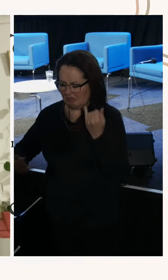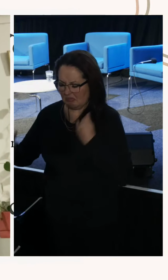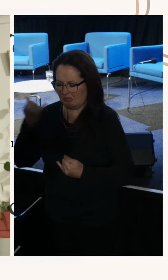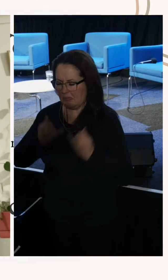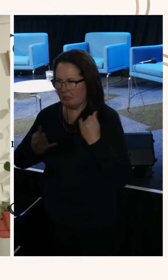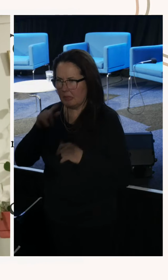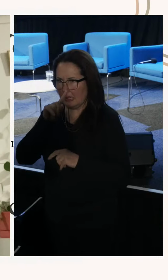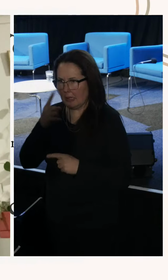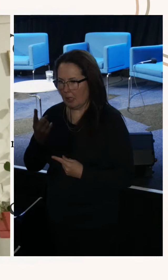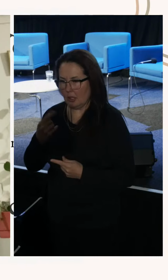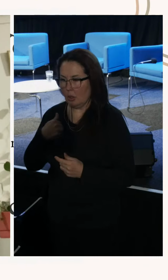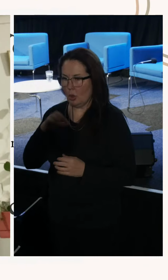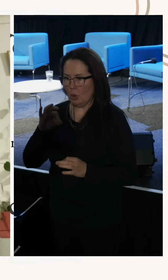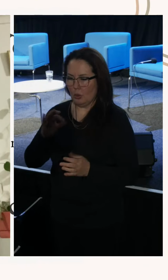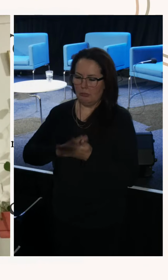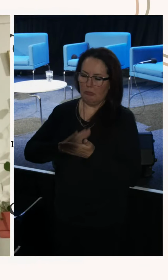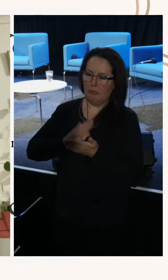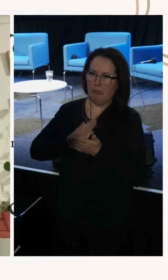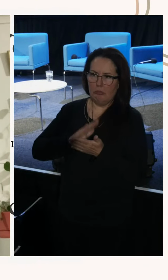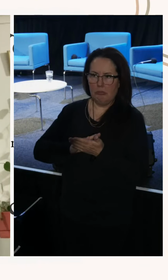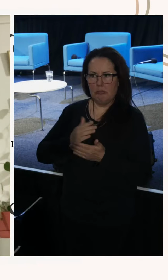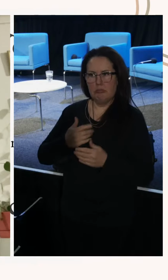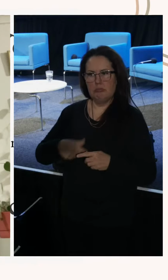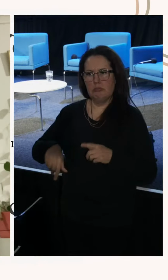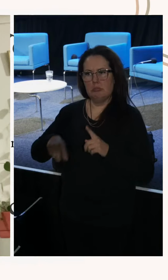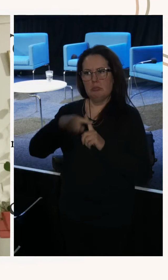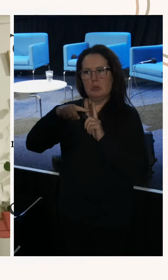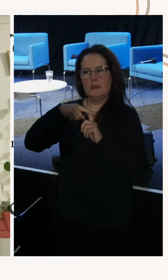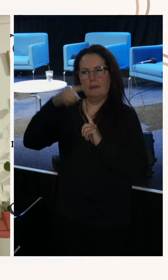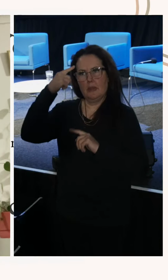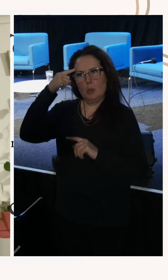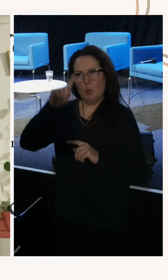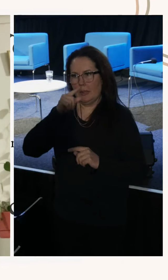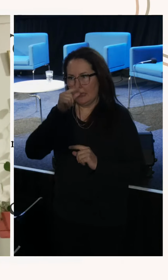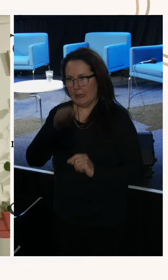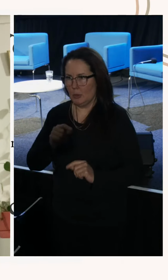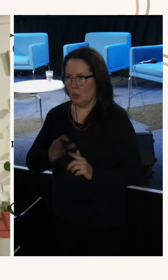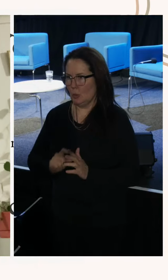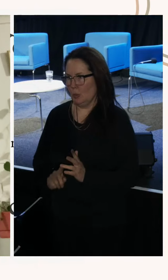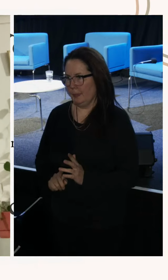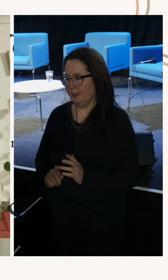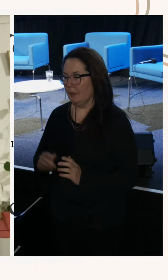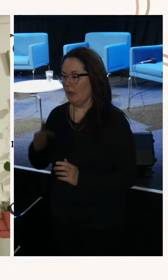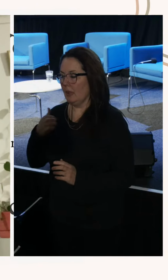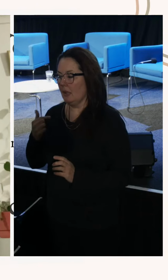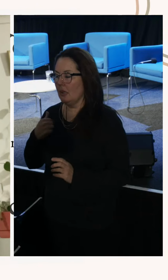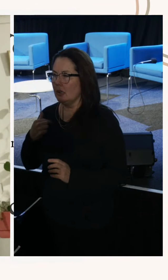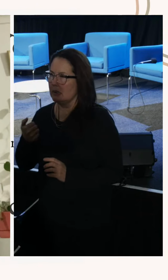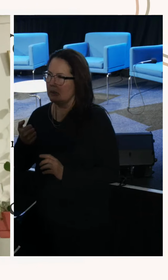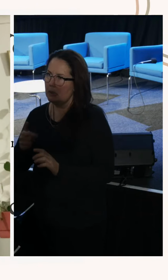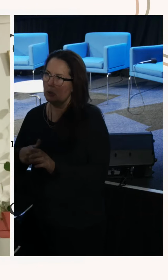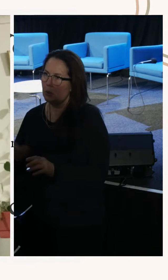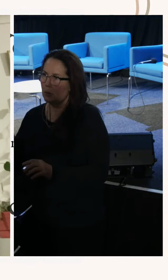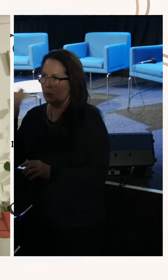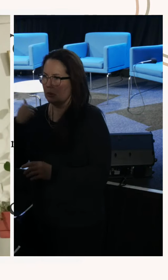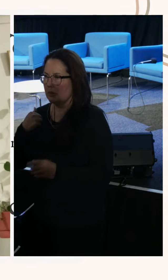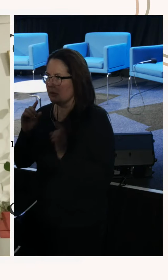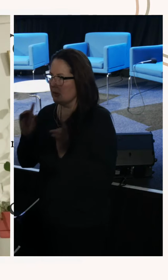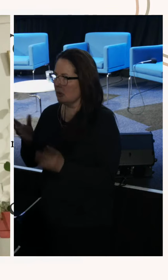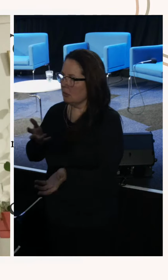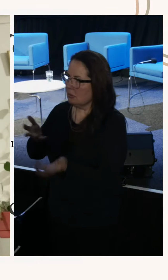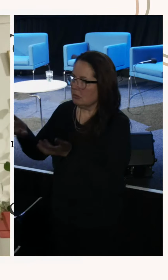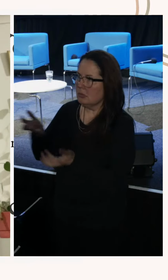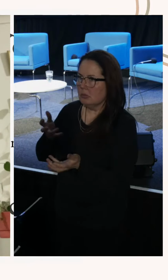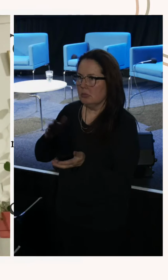give it credit for what it can do. When I started living by myself 6 years ago now, I started baking a lot more, and